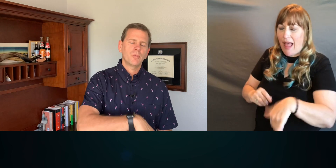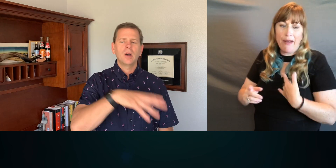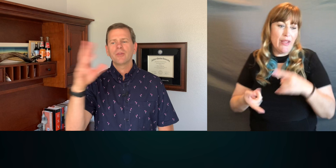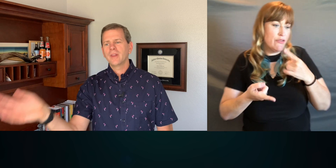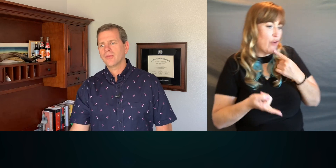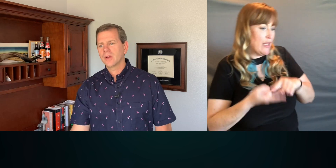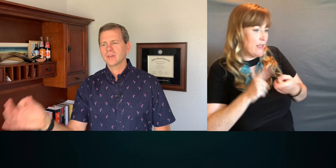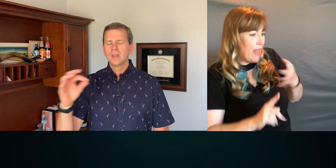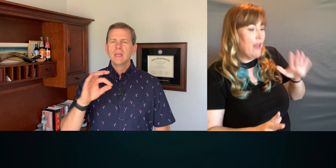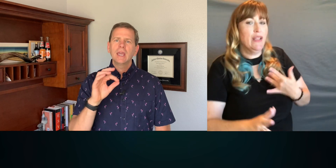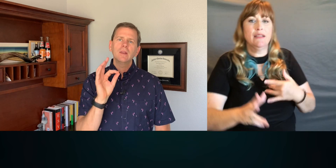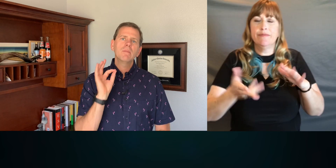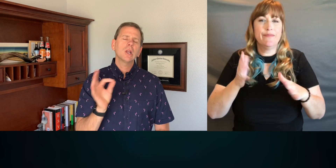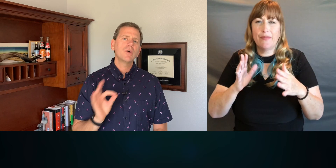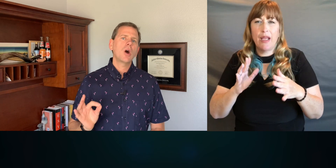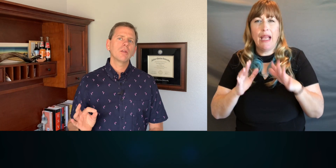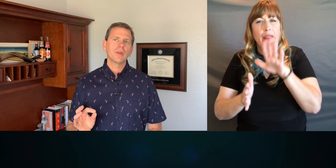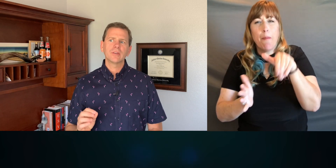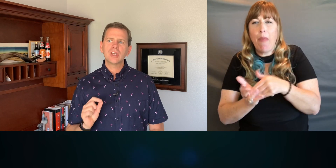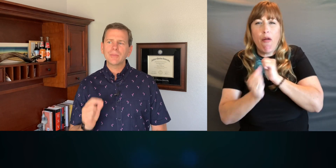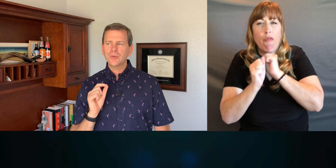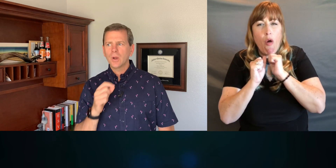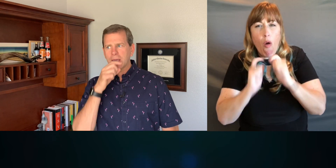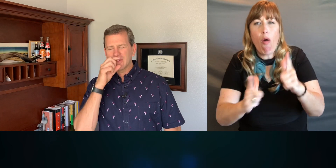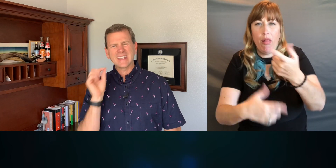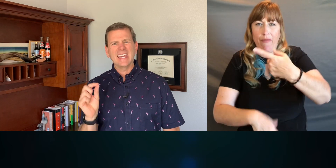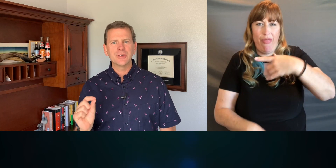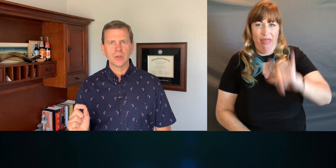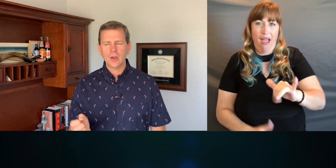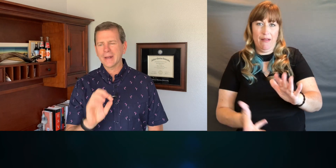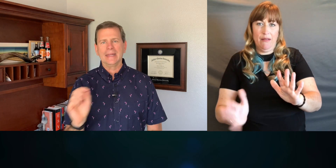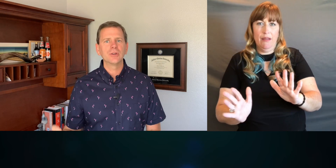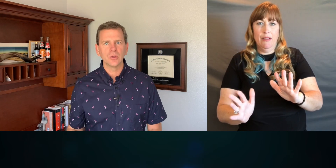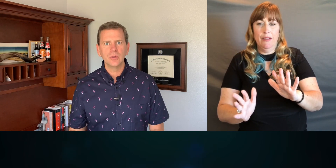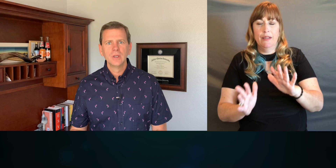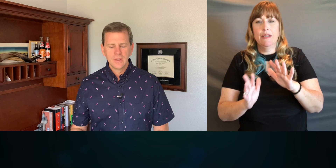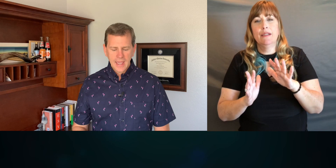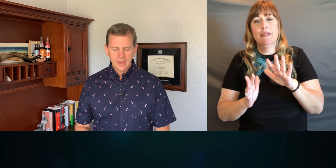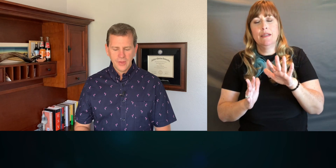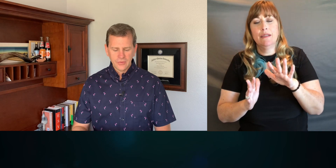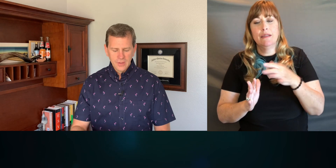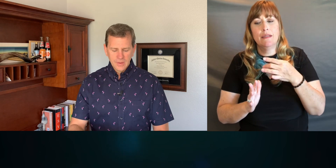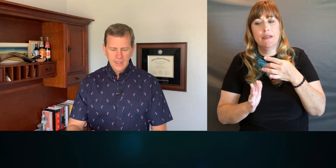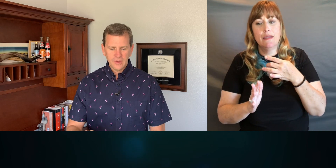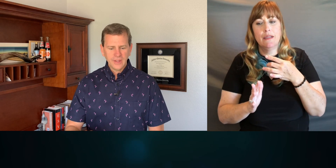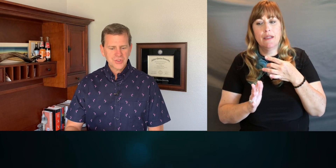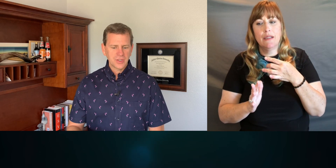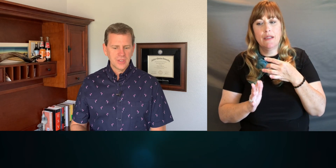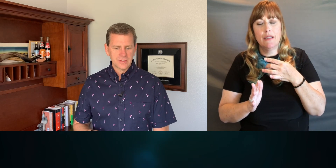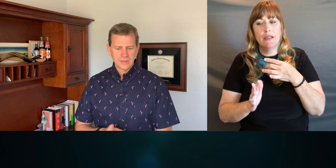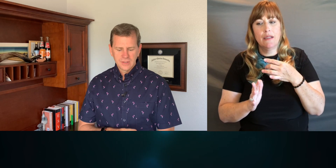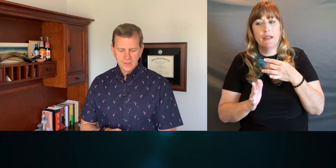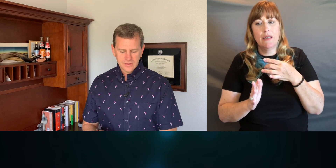Job responds, and this friend says that. In the middle of all of this, in chapter 28, is like an interlude. They call it an interlude. And it's this, it's